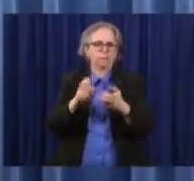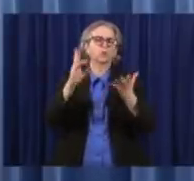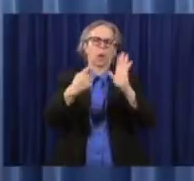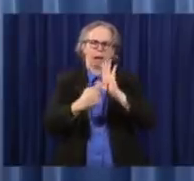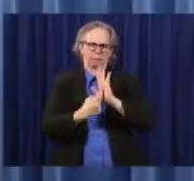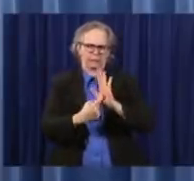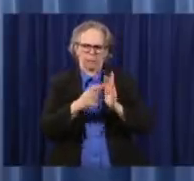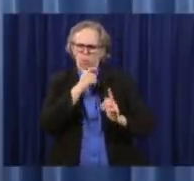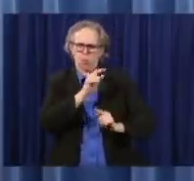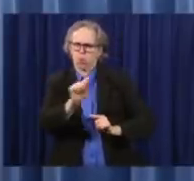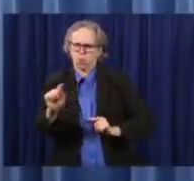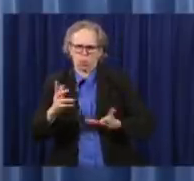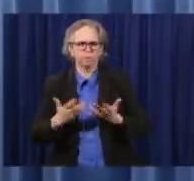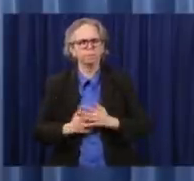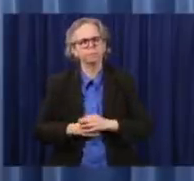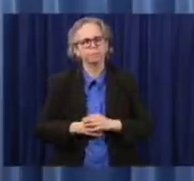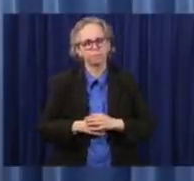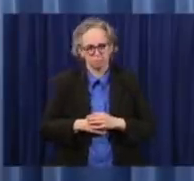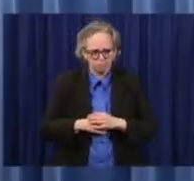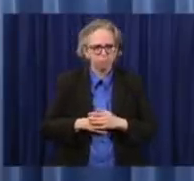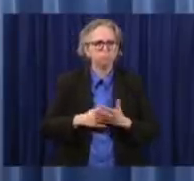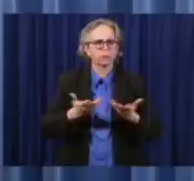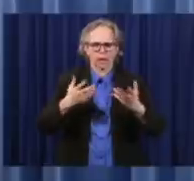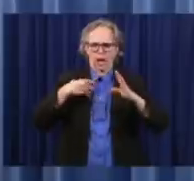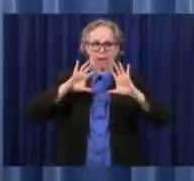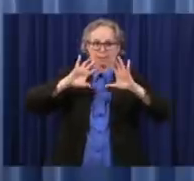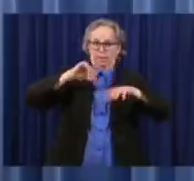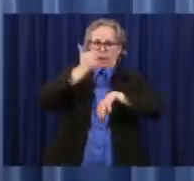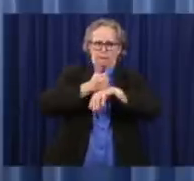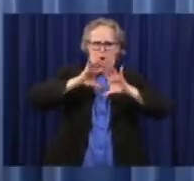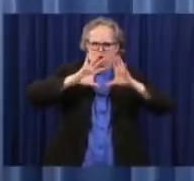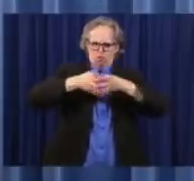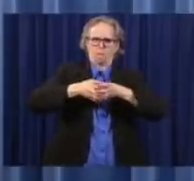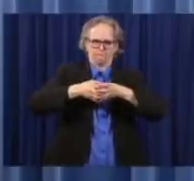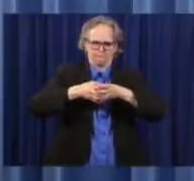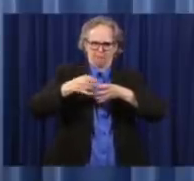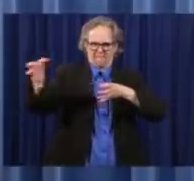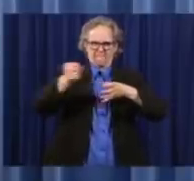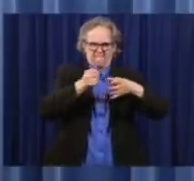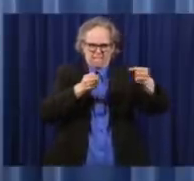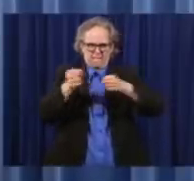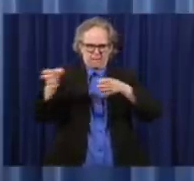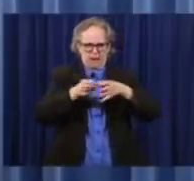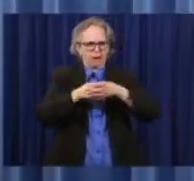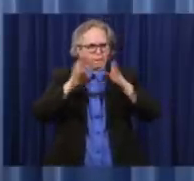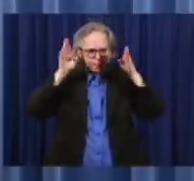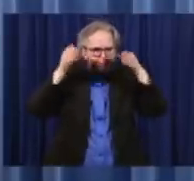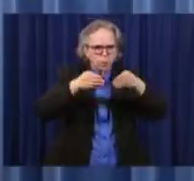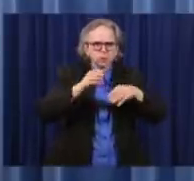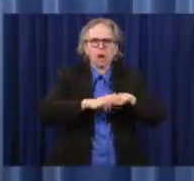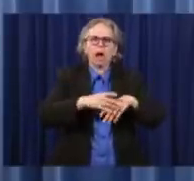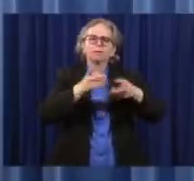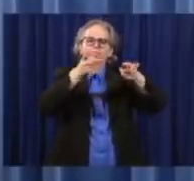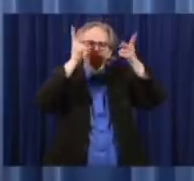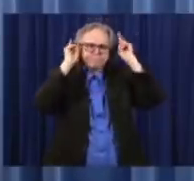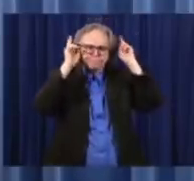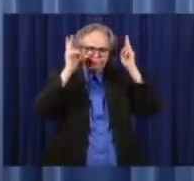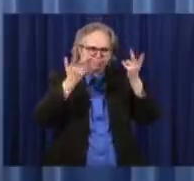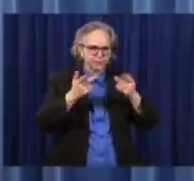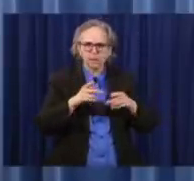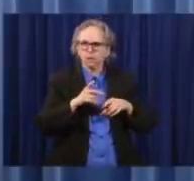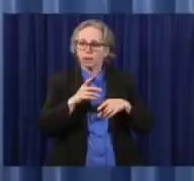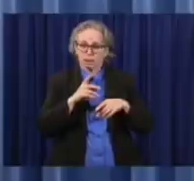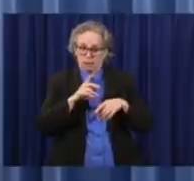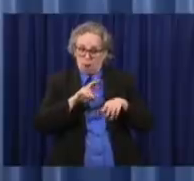to look at, when and how we can safely open our barbershops.